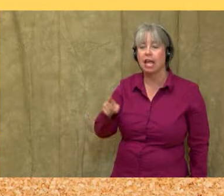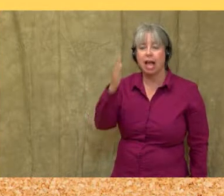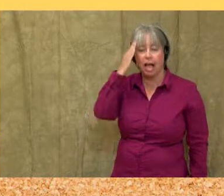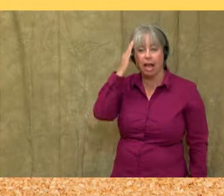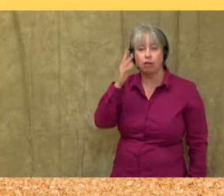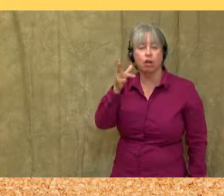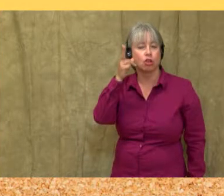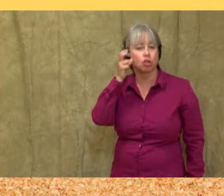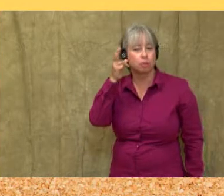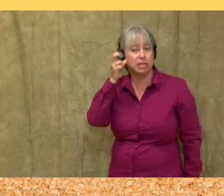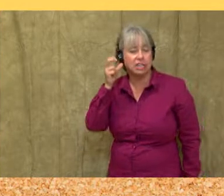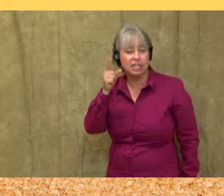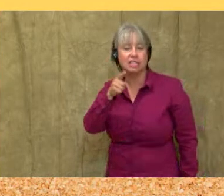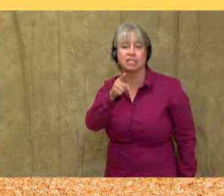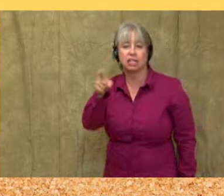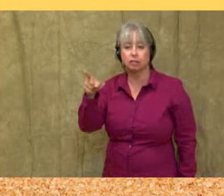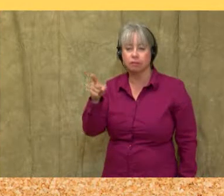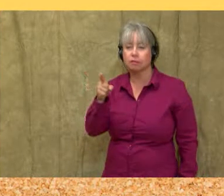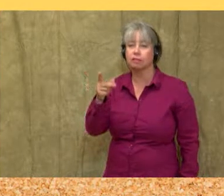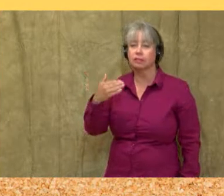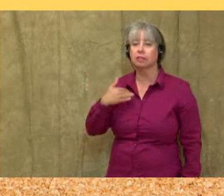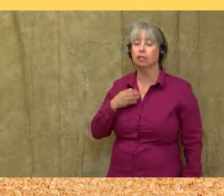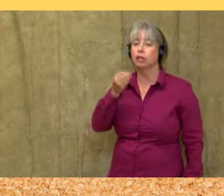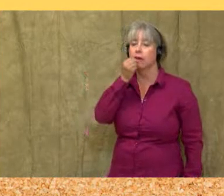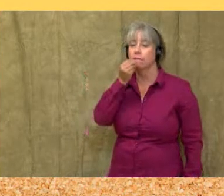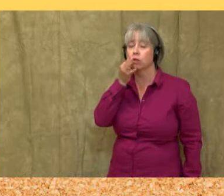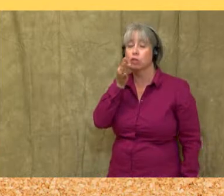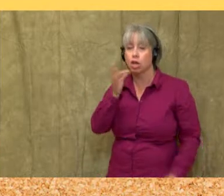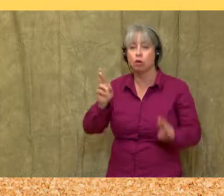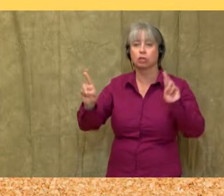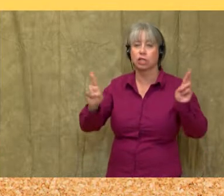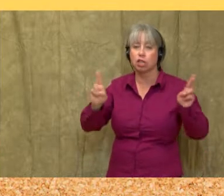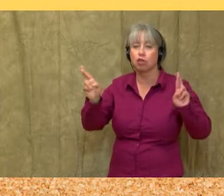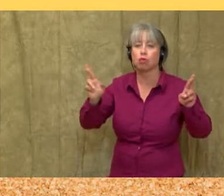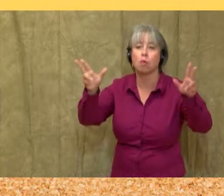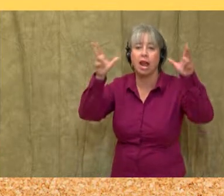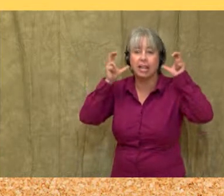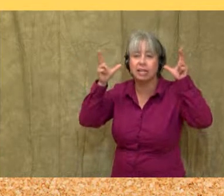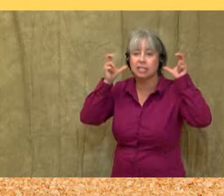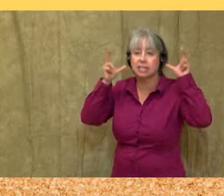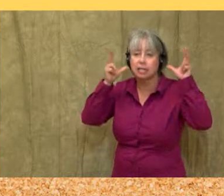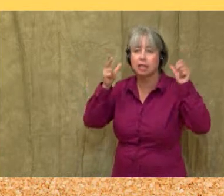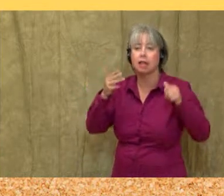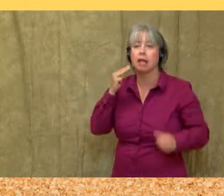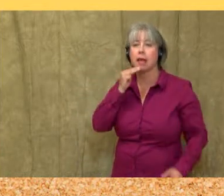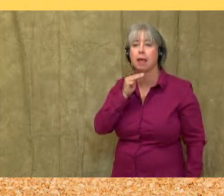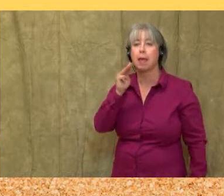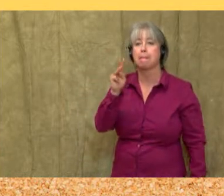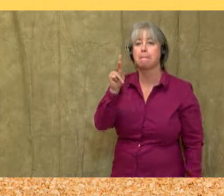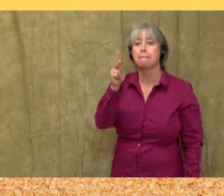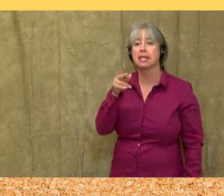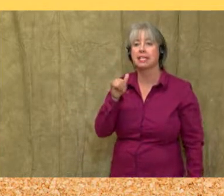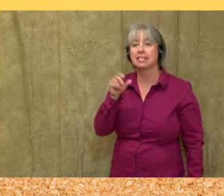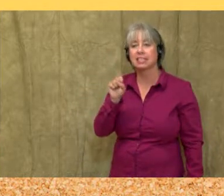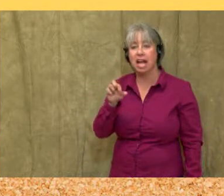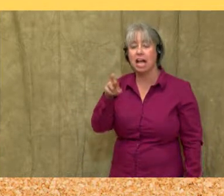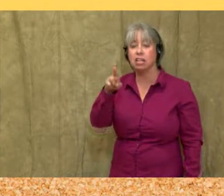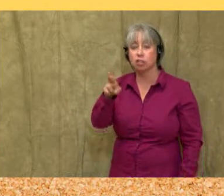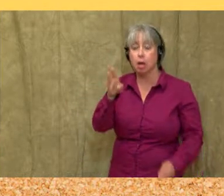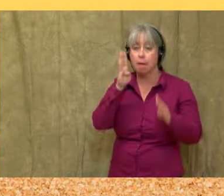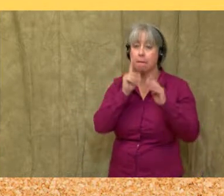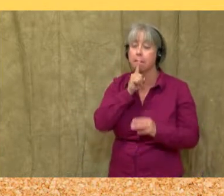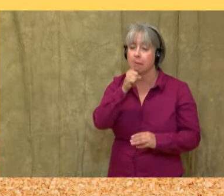all your notes. I know you already got your snacks and everything. And our special guest this morning is Miss Kaiser, okay? So you guys make sure